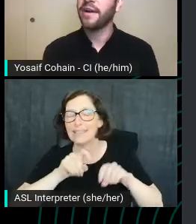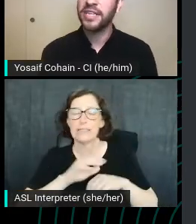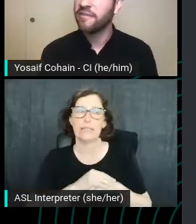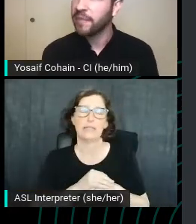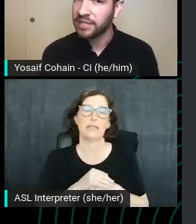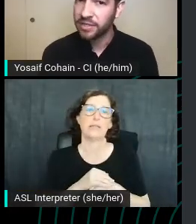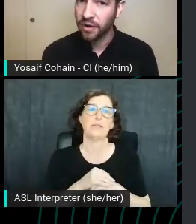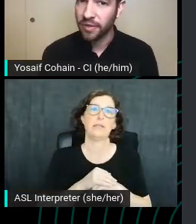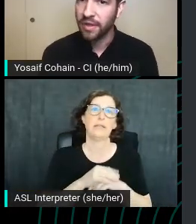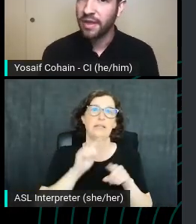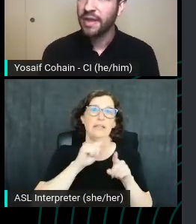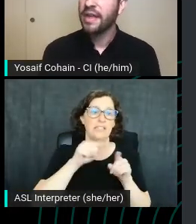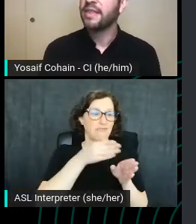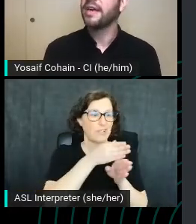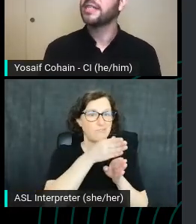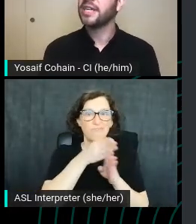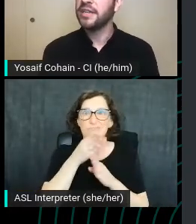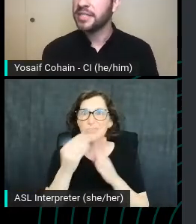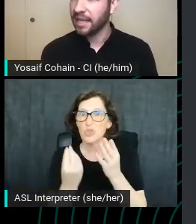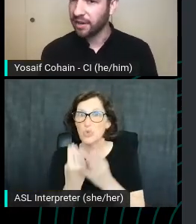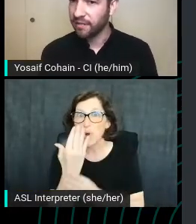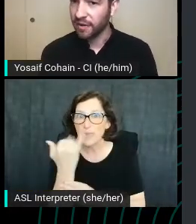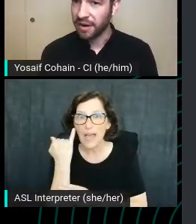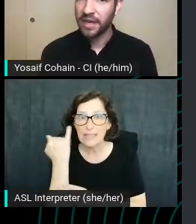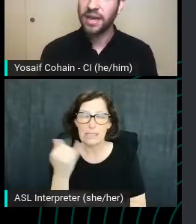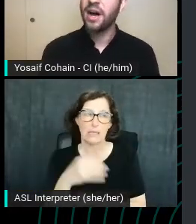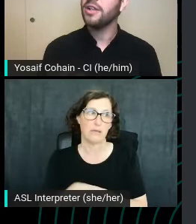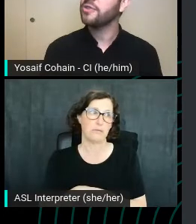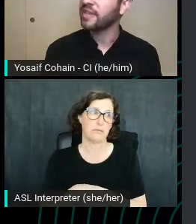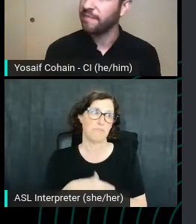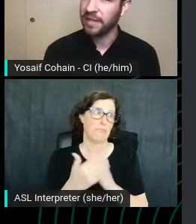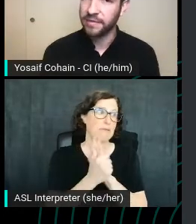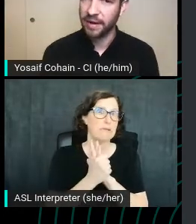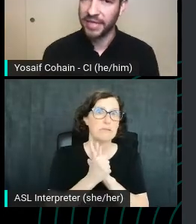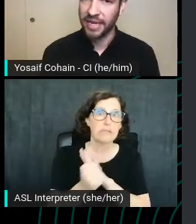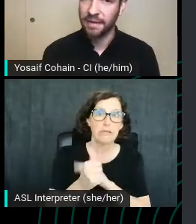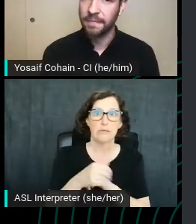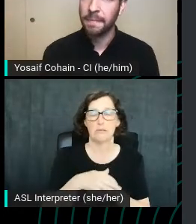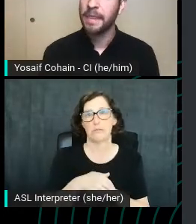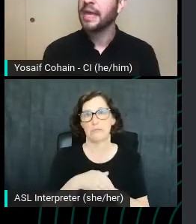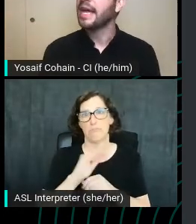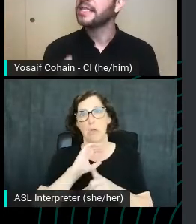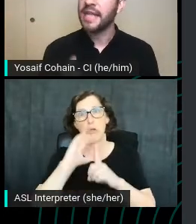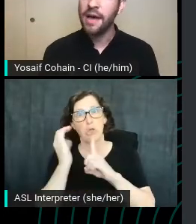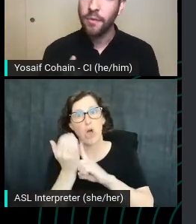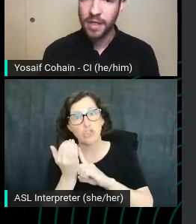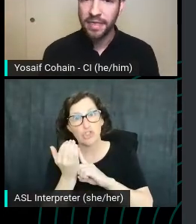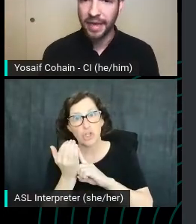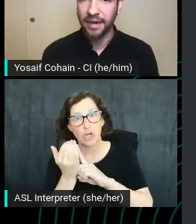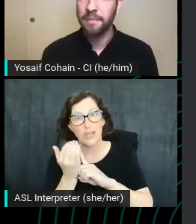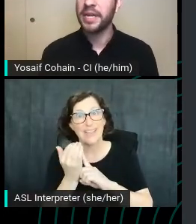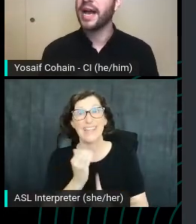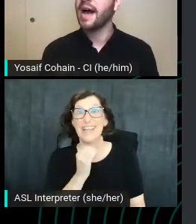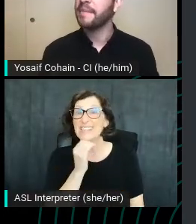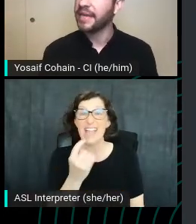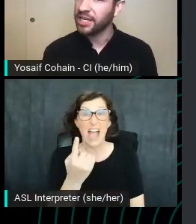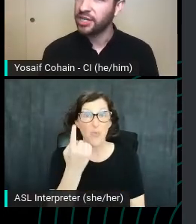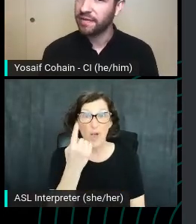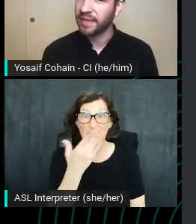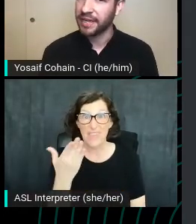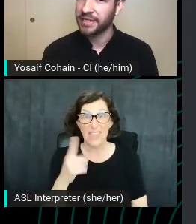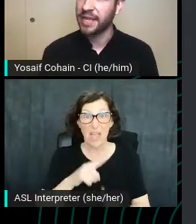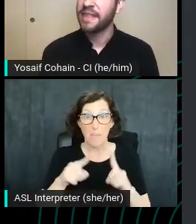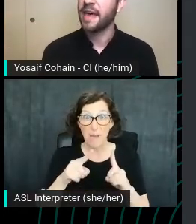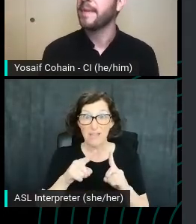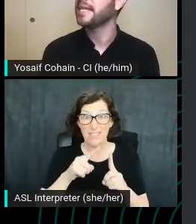and areas of business growth, the skills they look for, the culture they've built around data. It's not one thing, but a combination